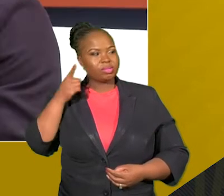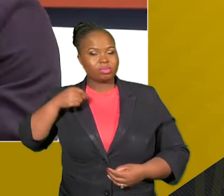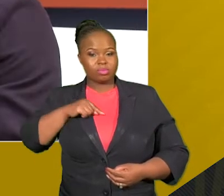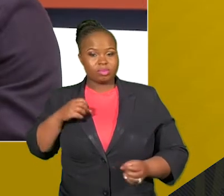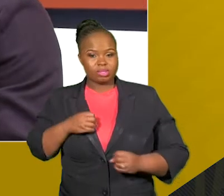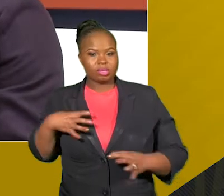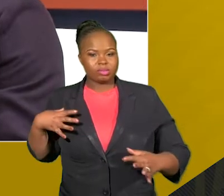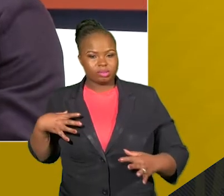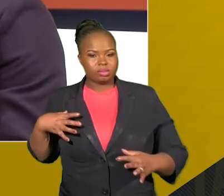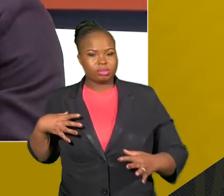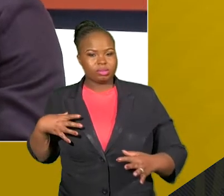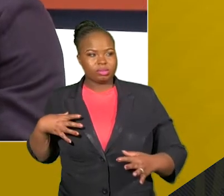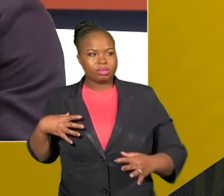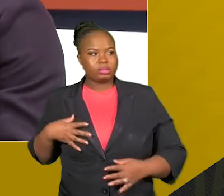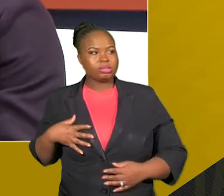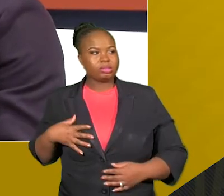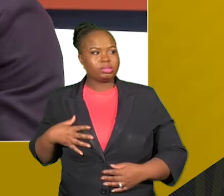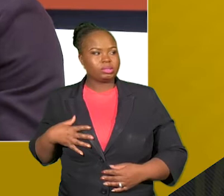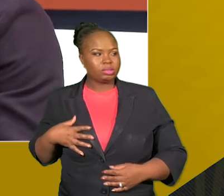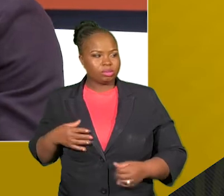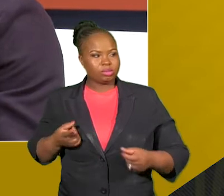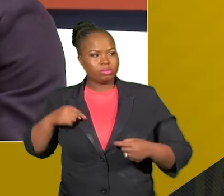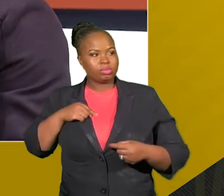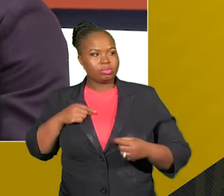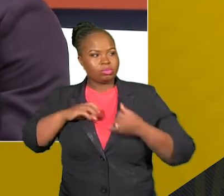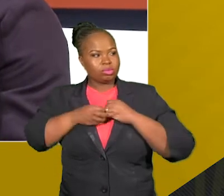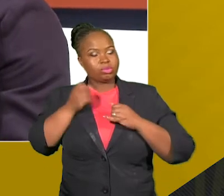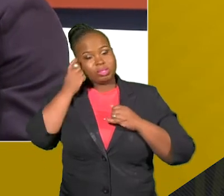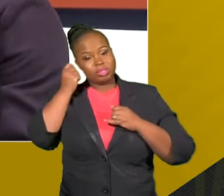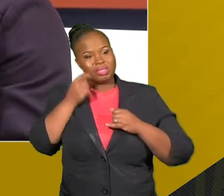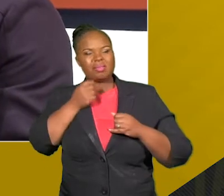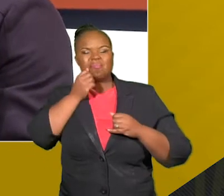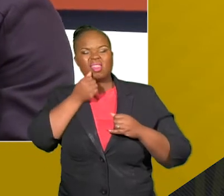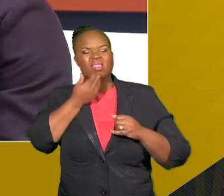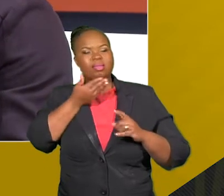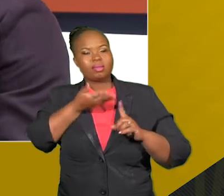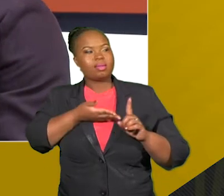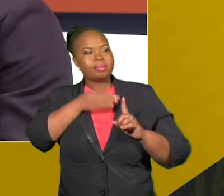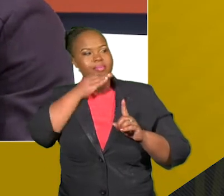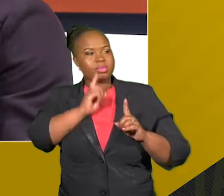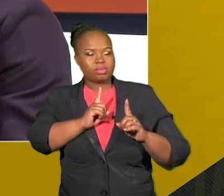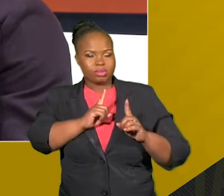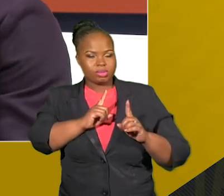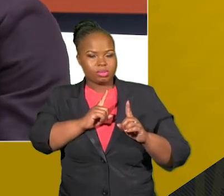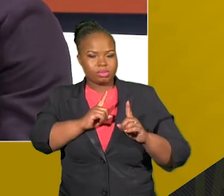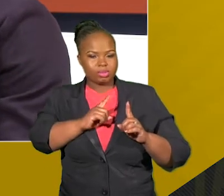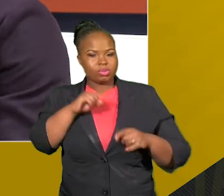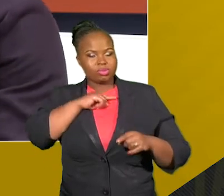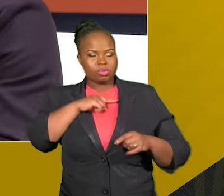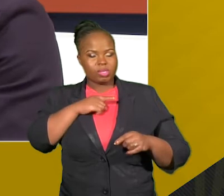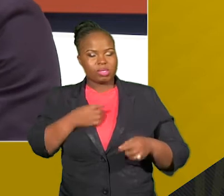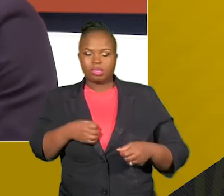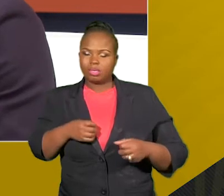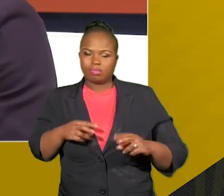far in ukutraya nje ukuthi understand ukuthi le ndoda ubani. The definition has shifted, you know, quite a